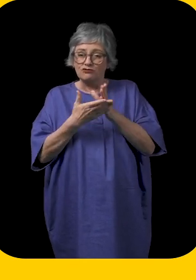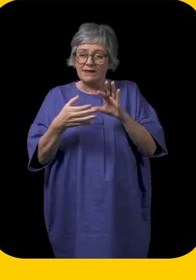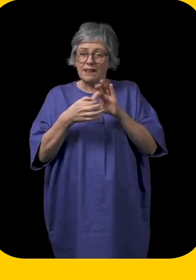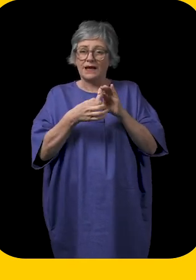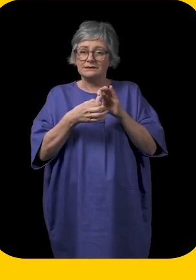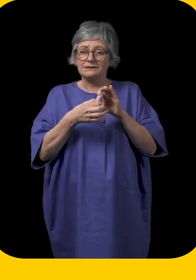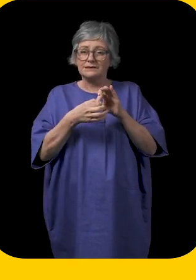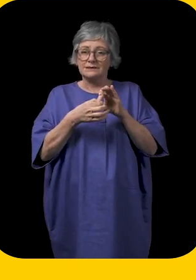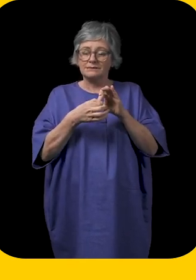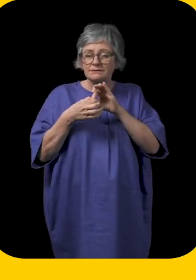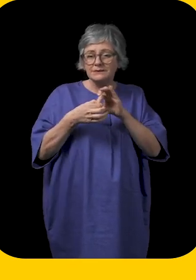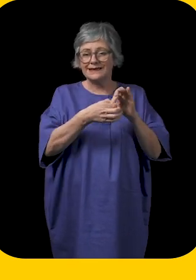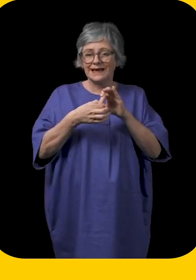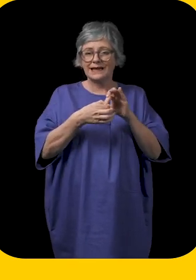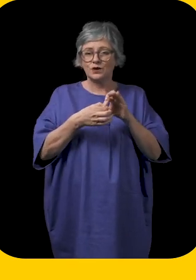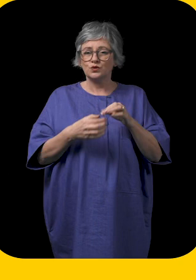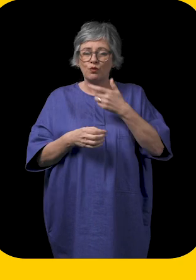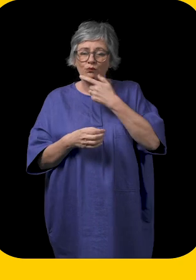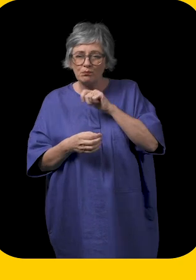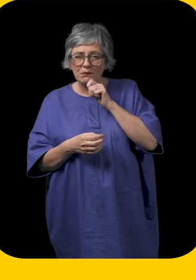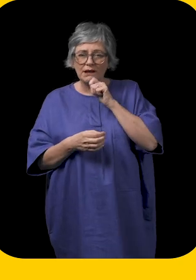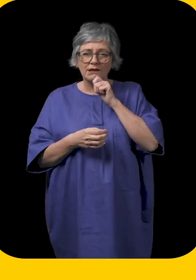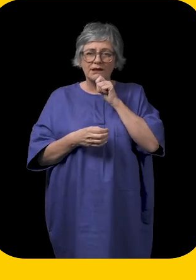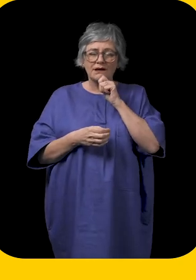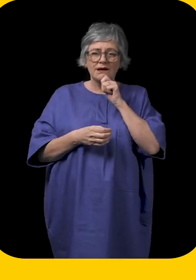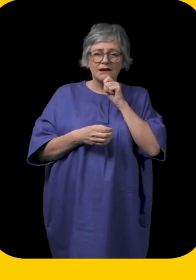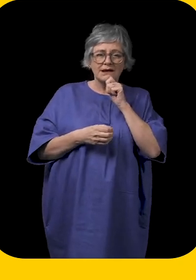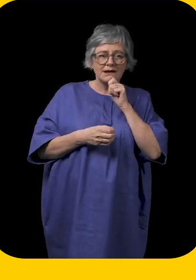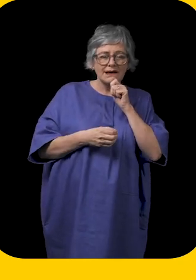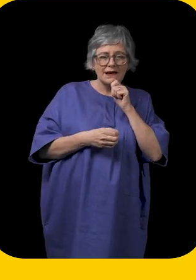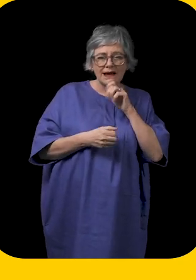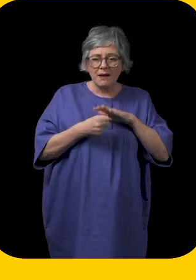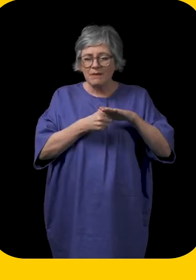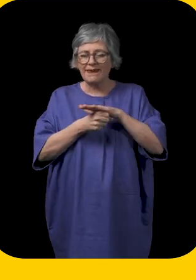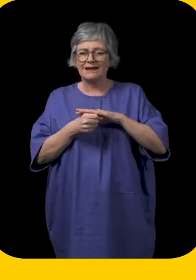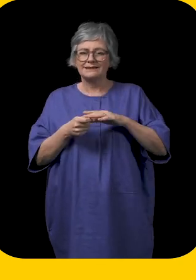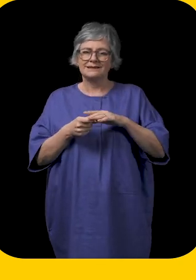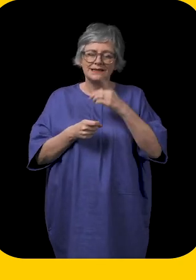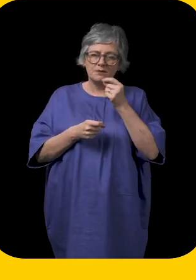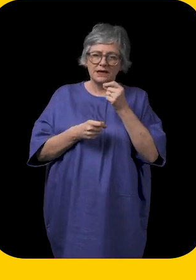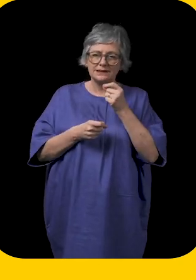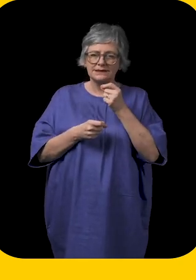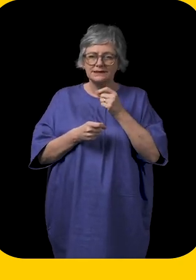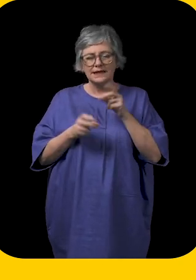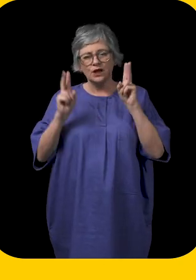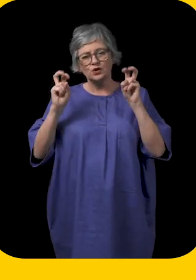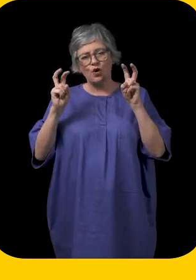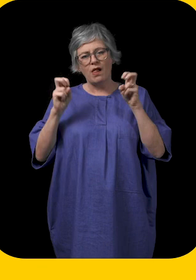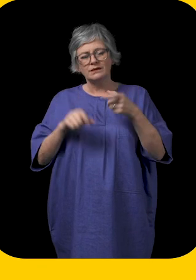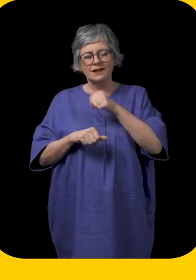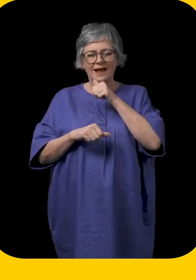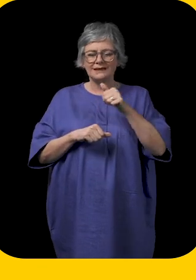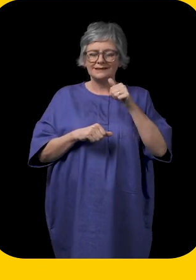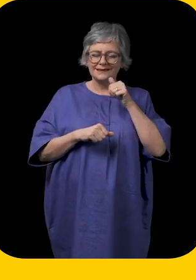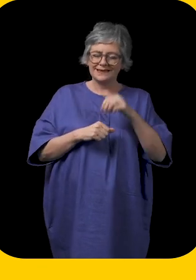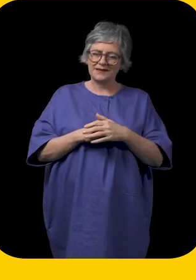I think it's quite inseparable. It's connected to people and place especially. So this poem is called Auntie. Let me tell